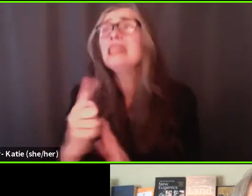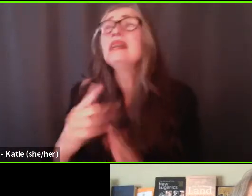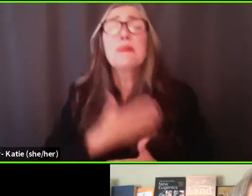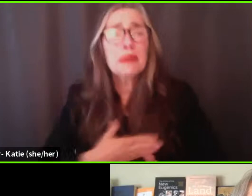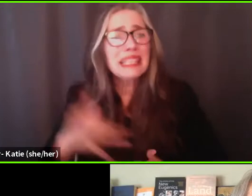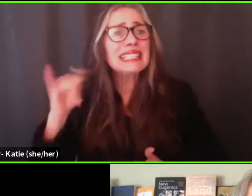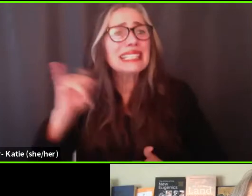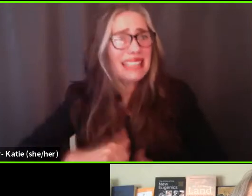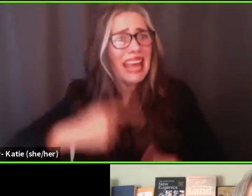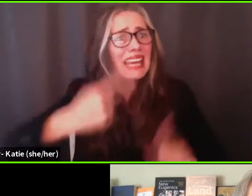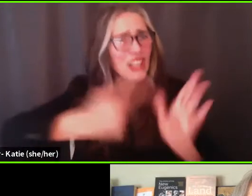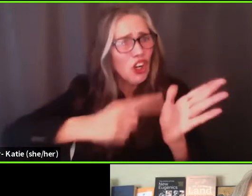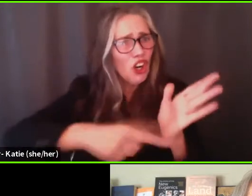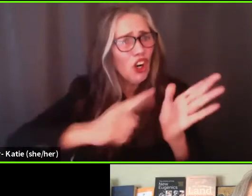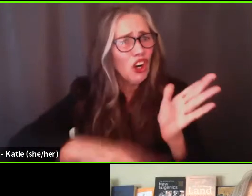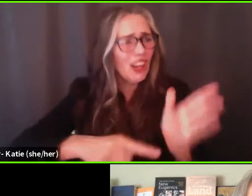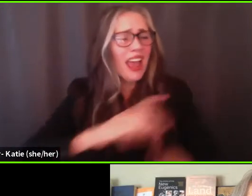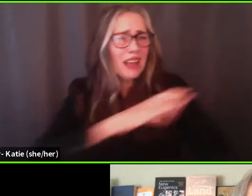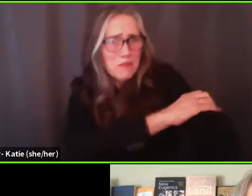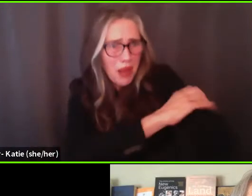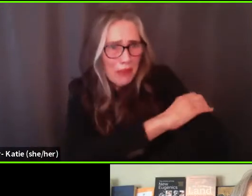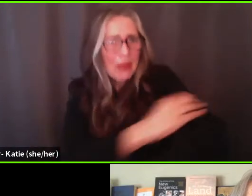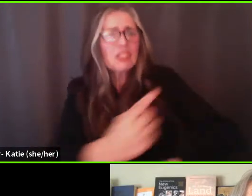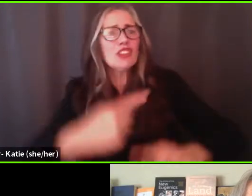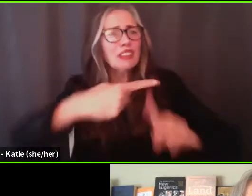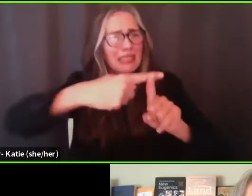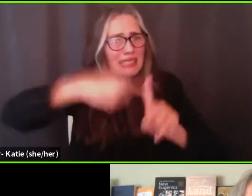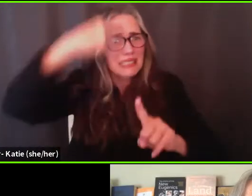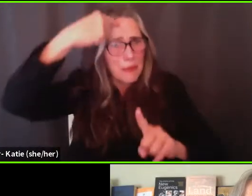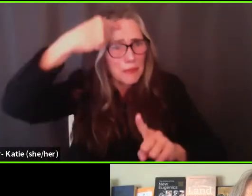when she was finally when she finally got to the hospital